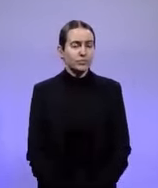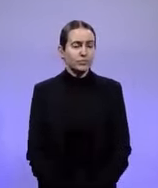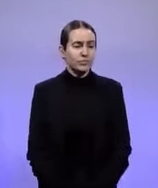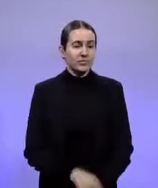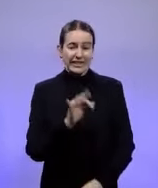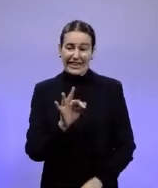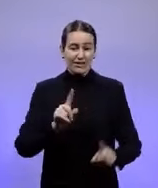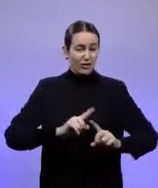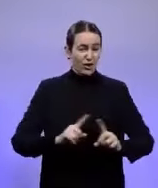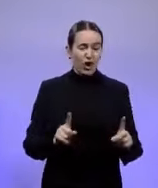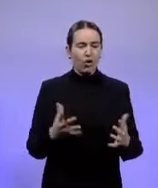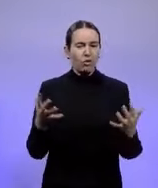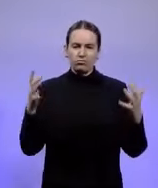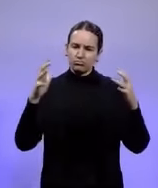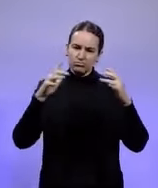fall.